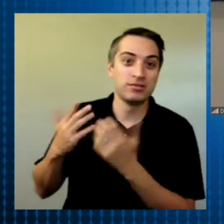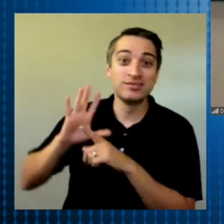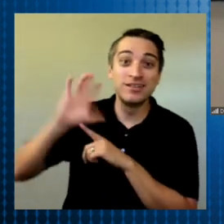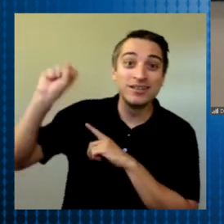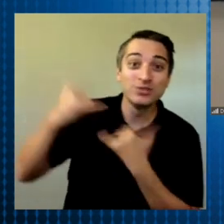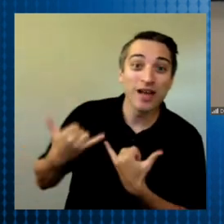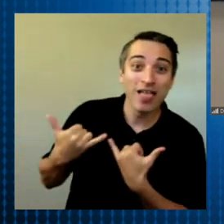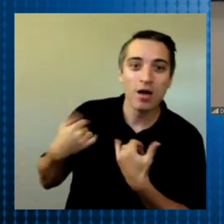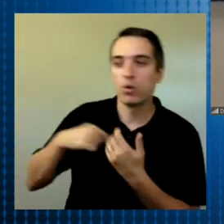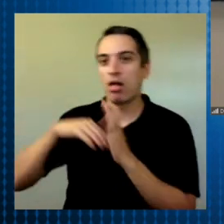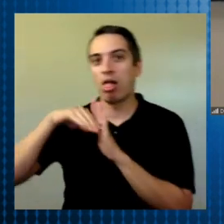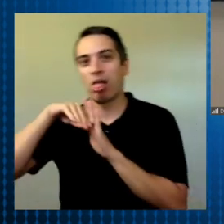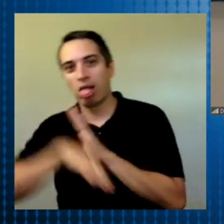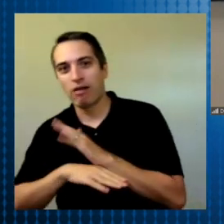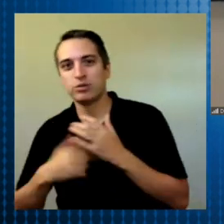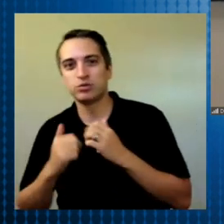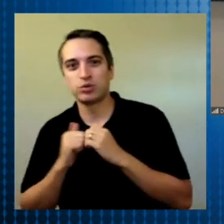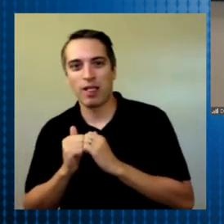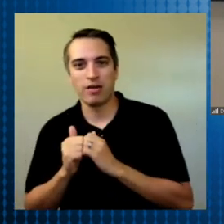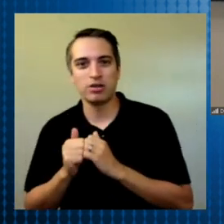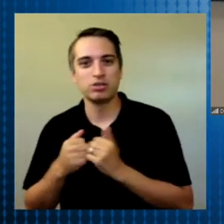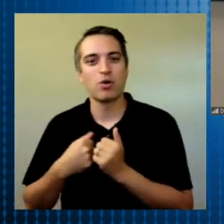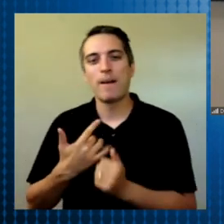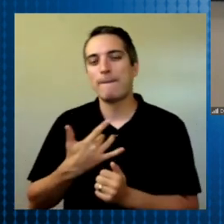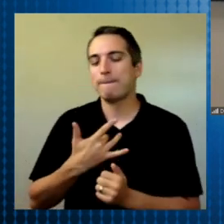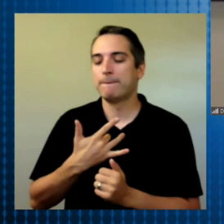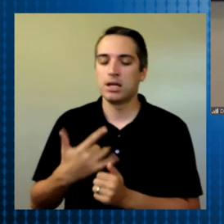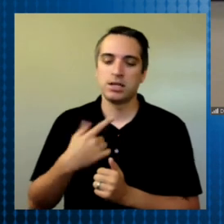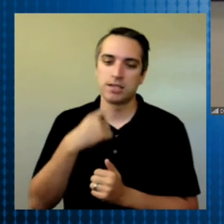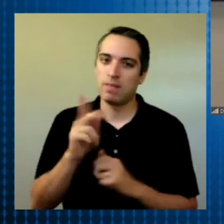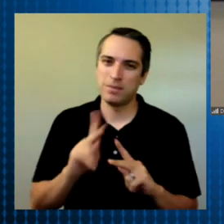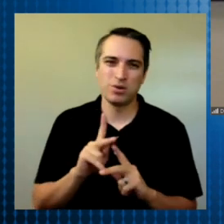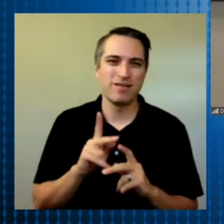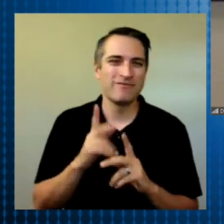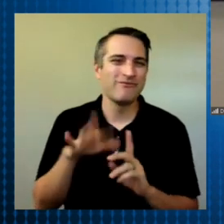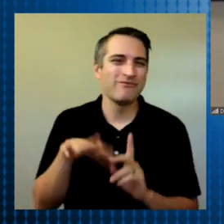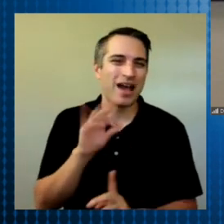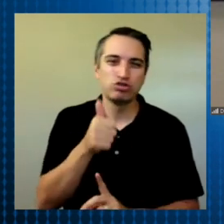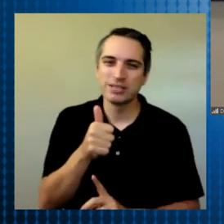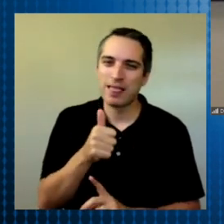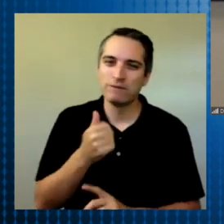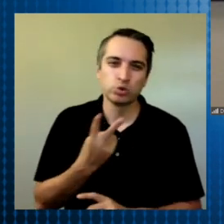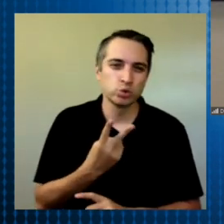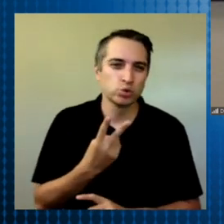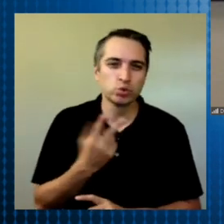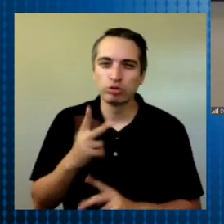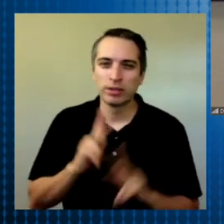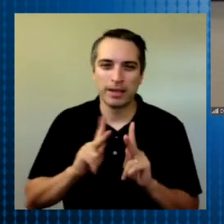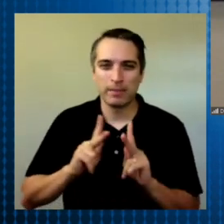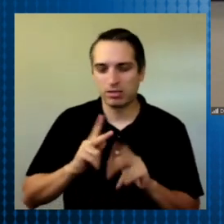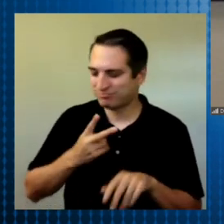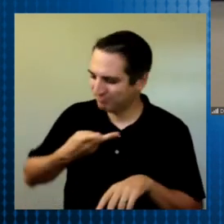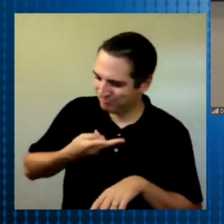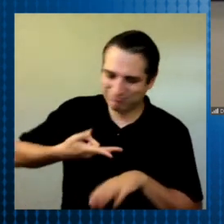been through it together. So I tend to say, get yourself two or three people and make a bond to just hang